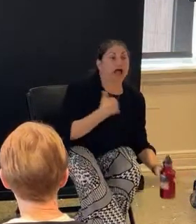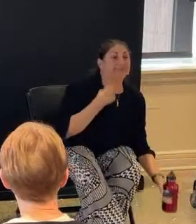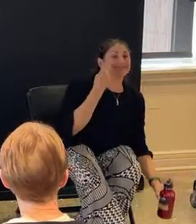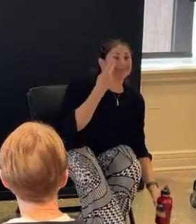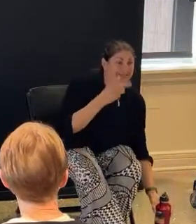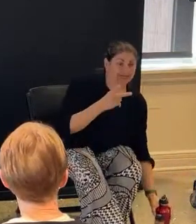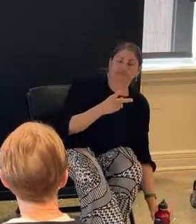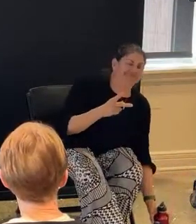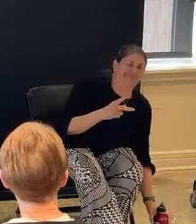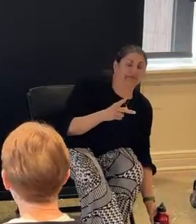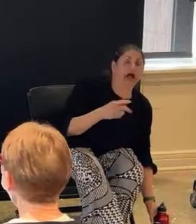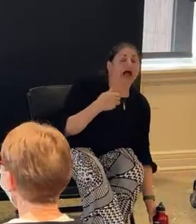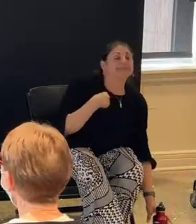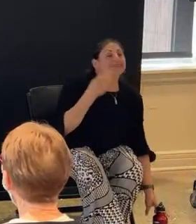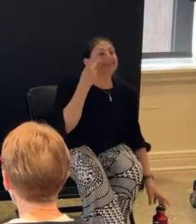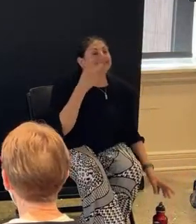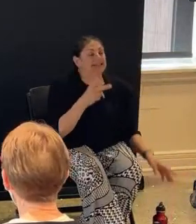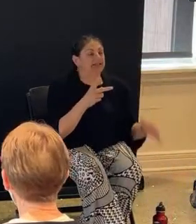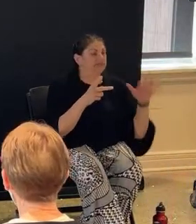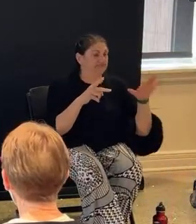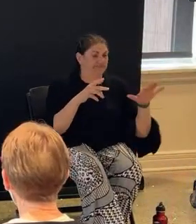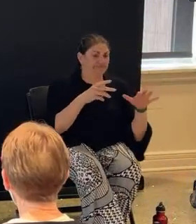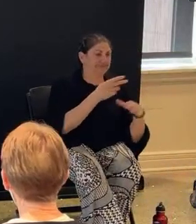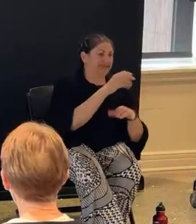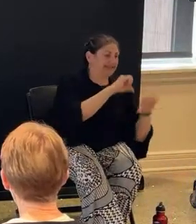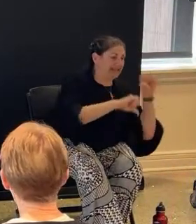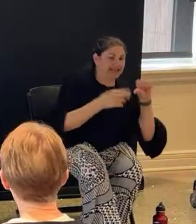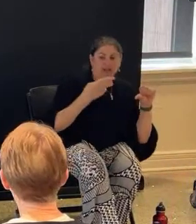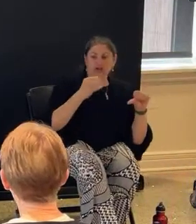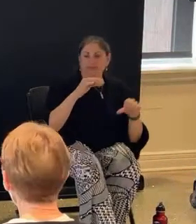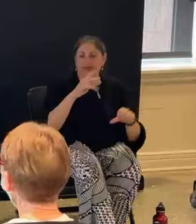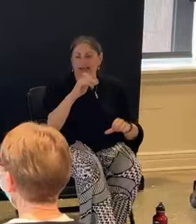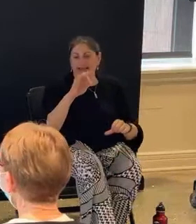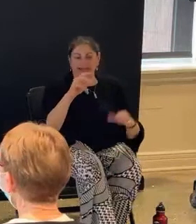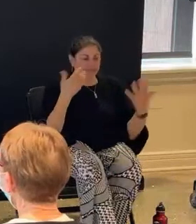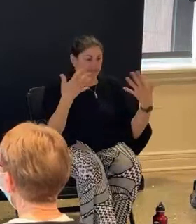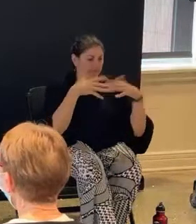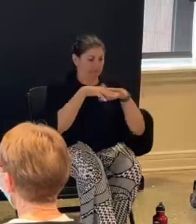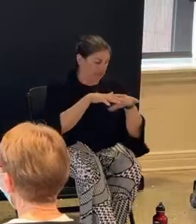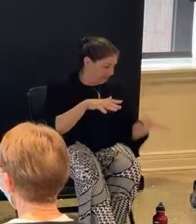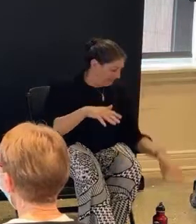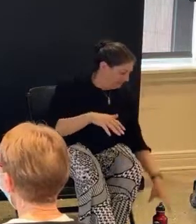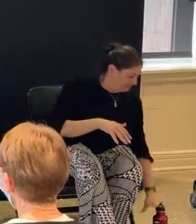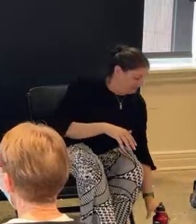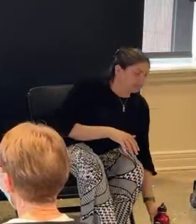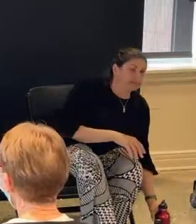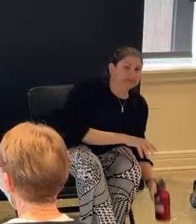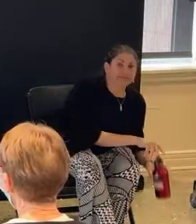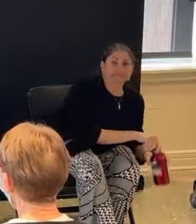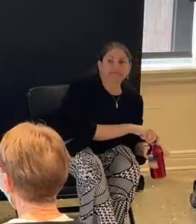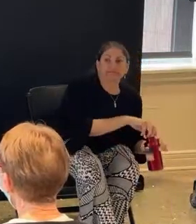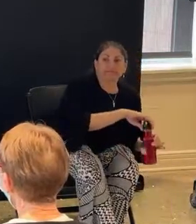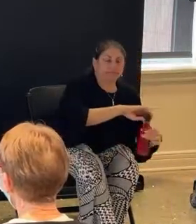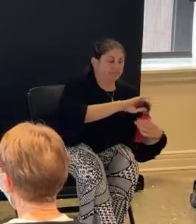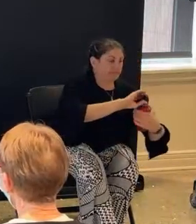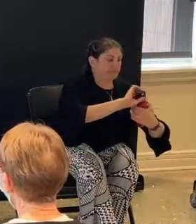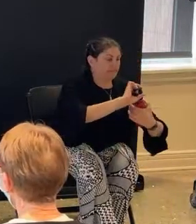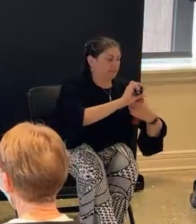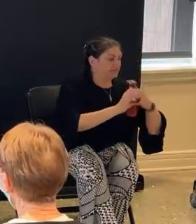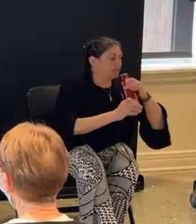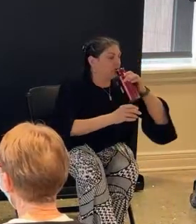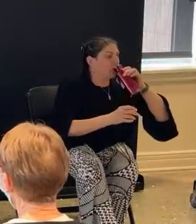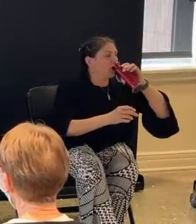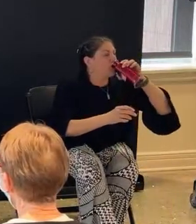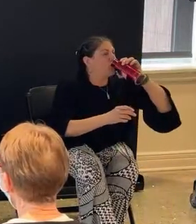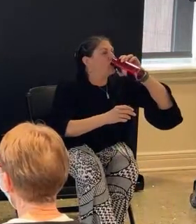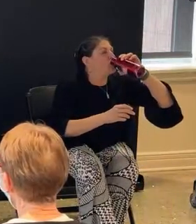mean, for me, one of the most interesting things is a lot of science, like data visualization, which takes a lot from